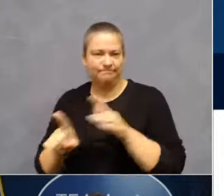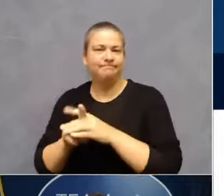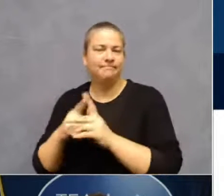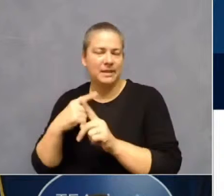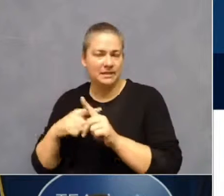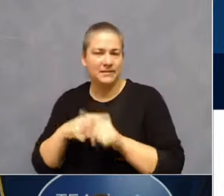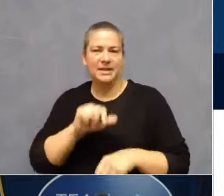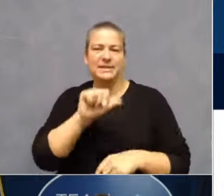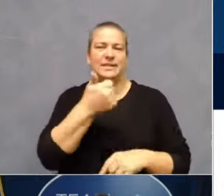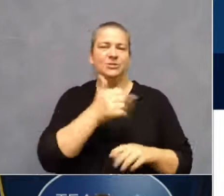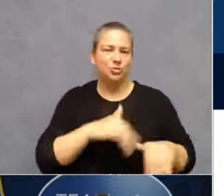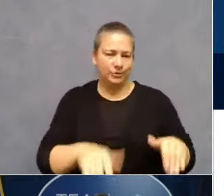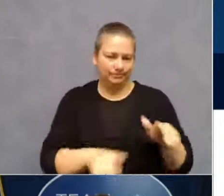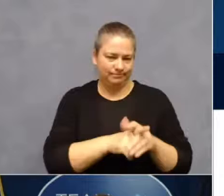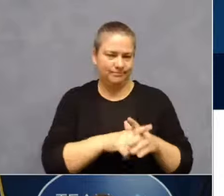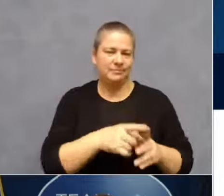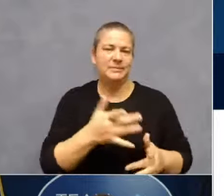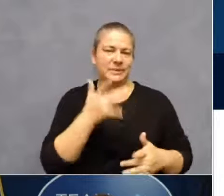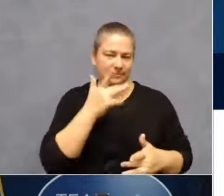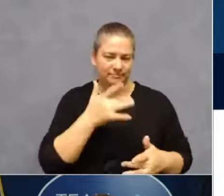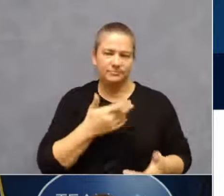children.